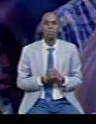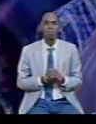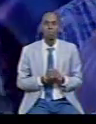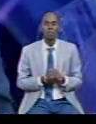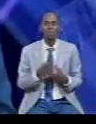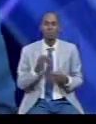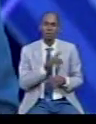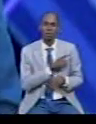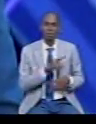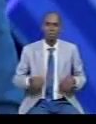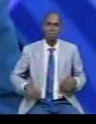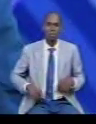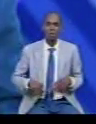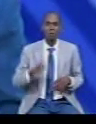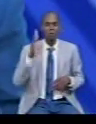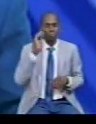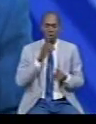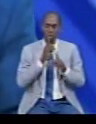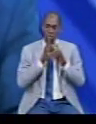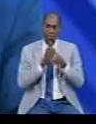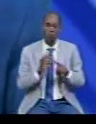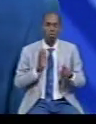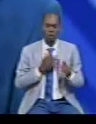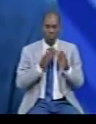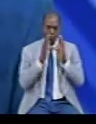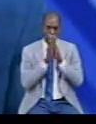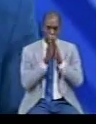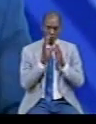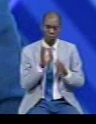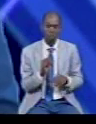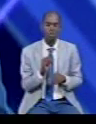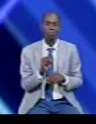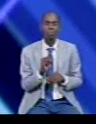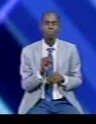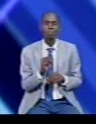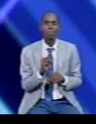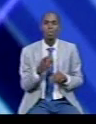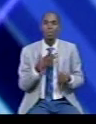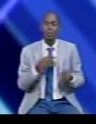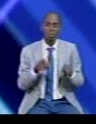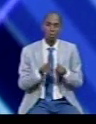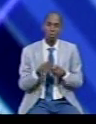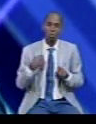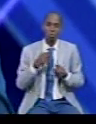The Lord will answer our prayers. And as we go,